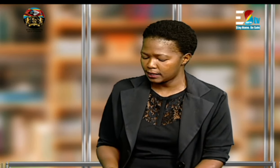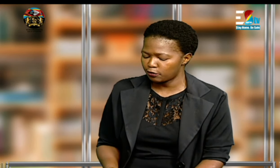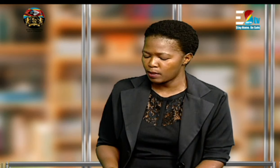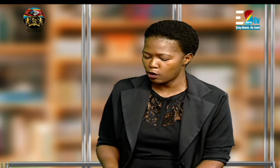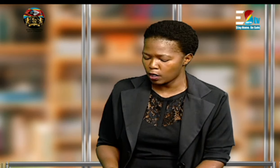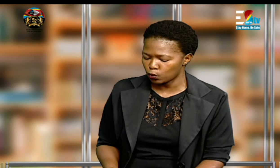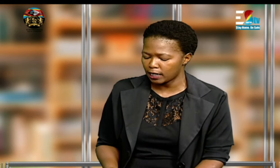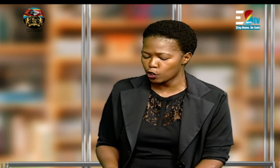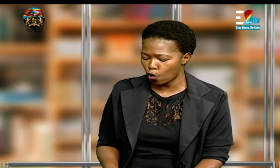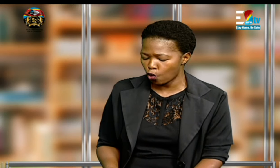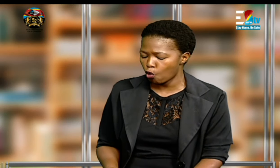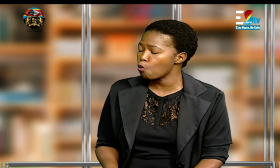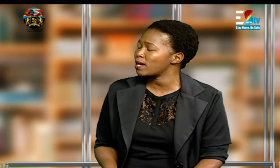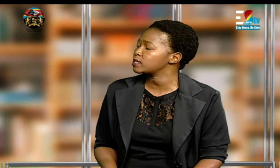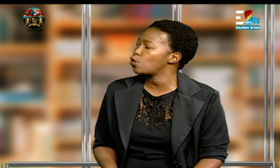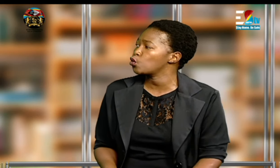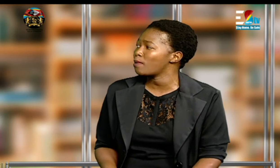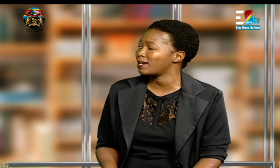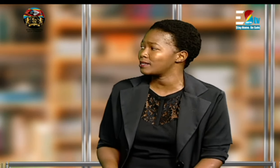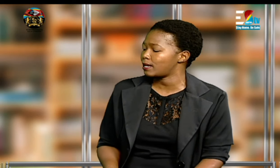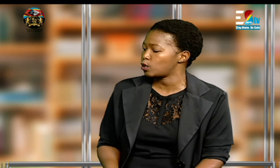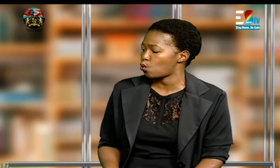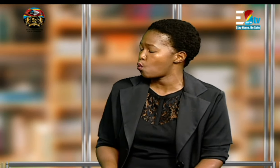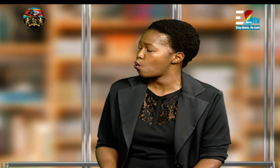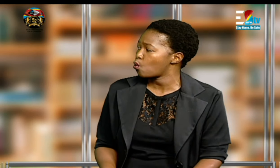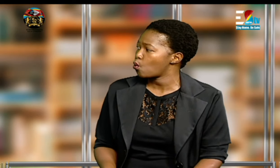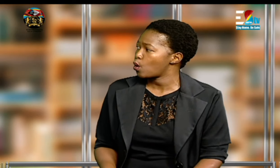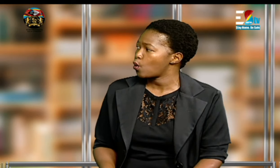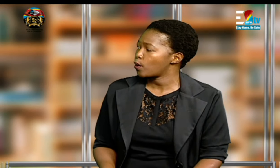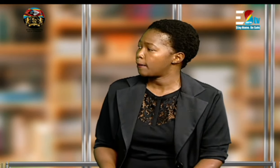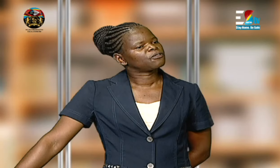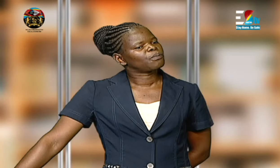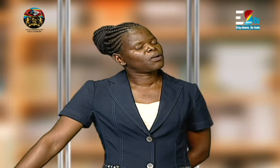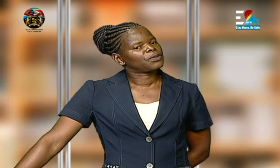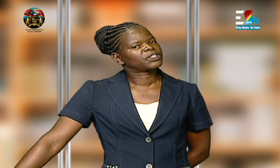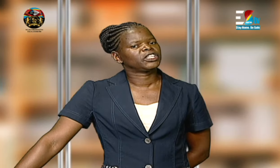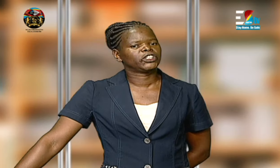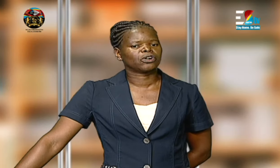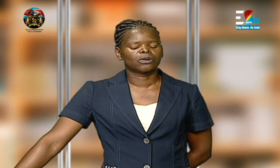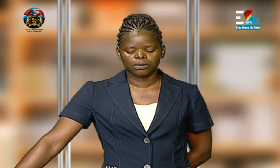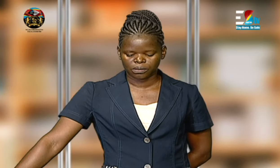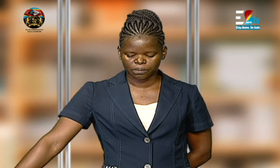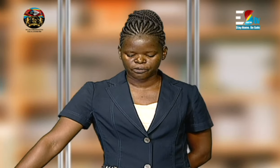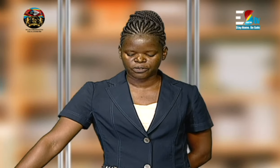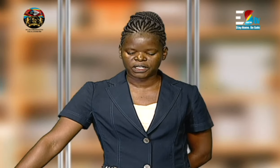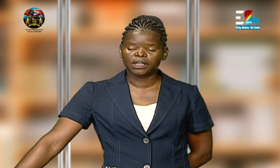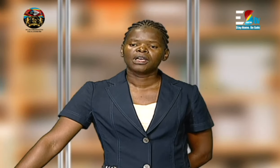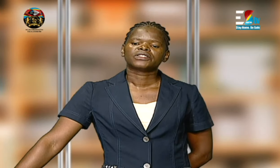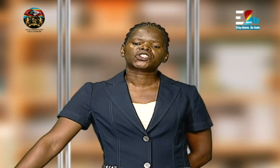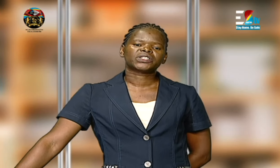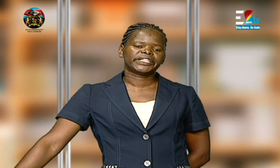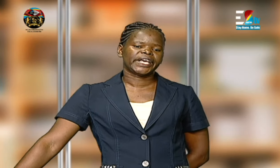kanjani tivumelwano tenhloko uma sikhuluma ngesendo tivumelwano tenhloko